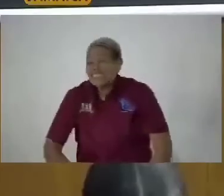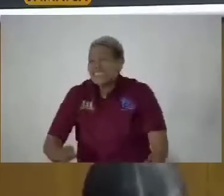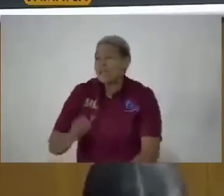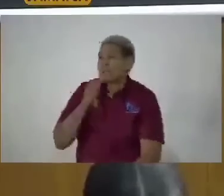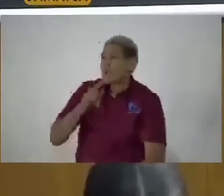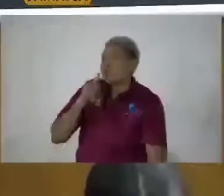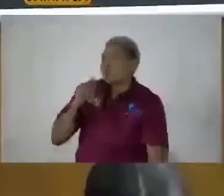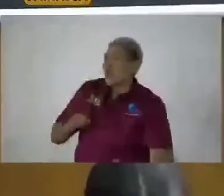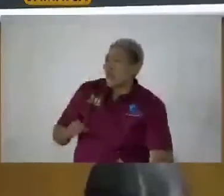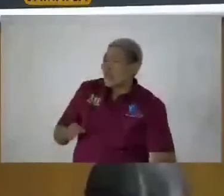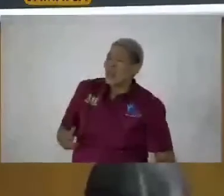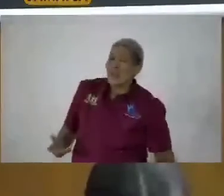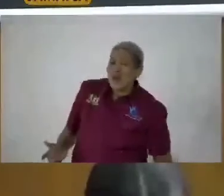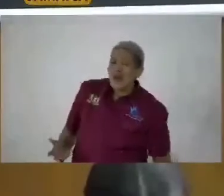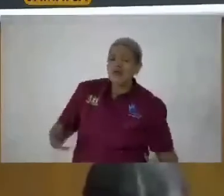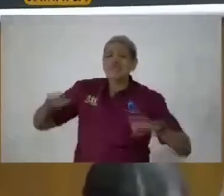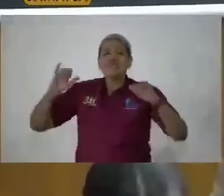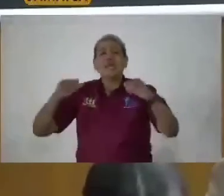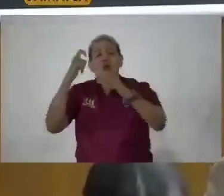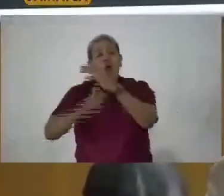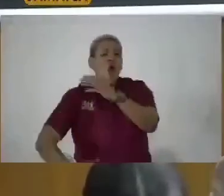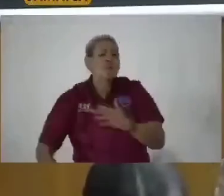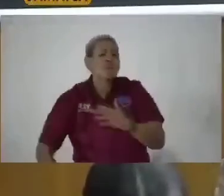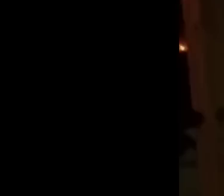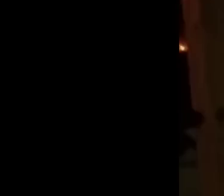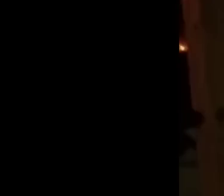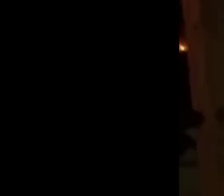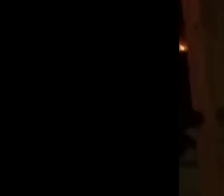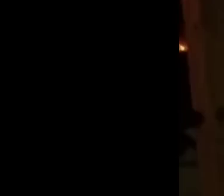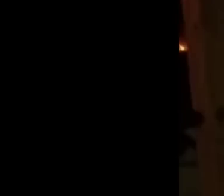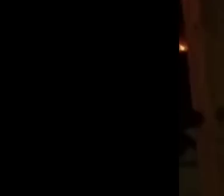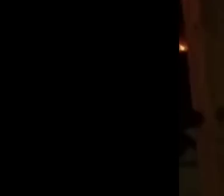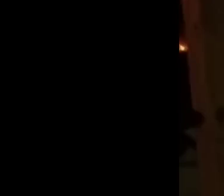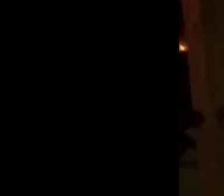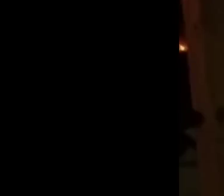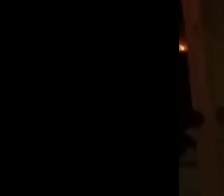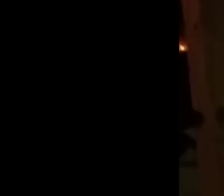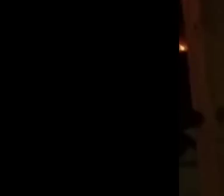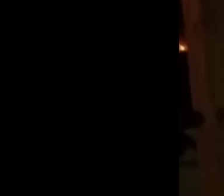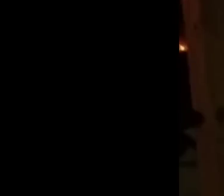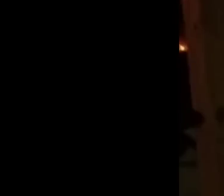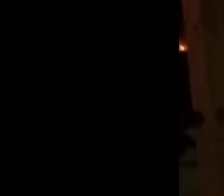same uncertainty, the same cost. Thanks for watching.